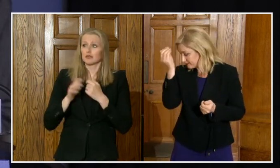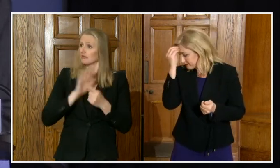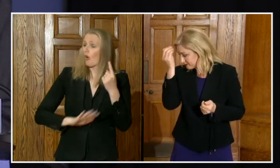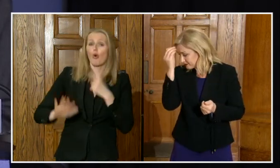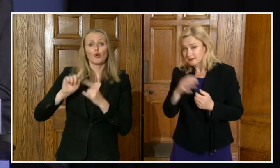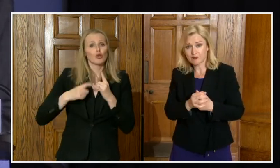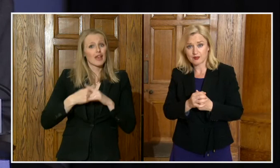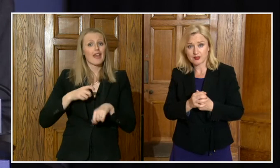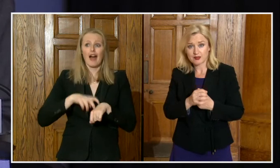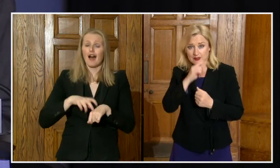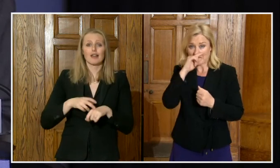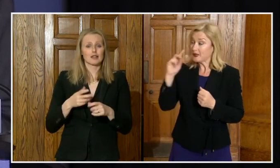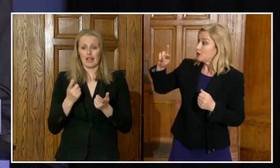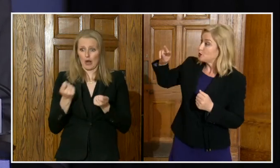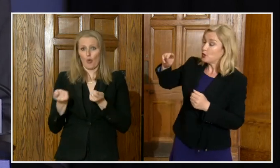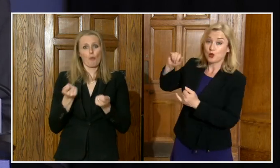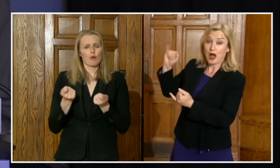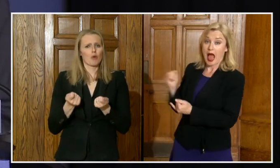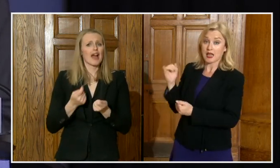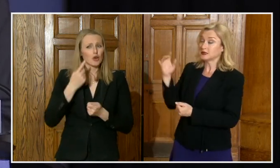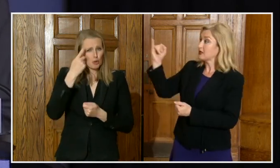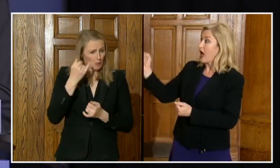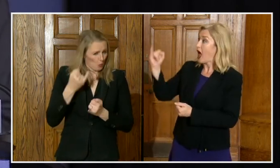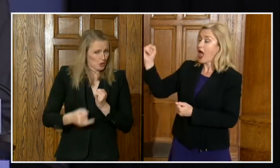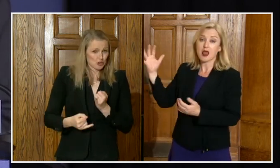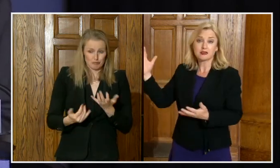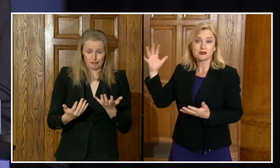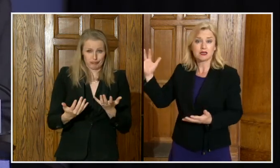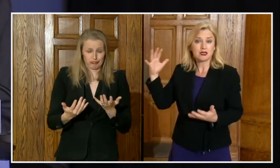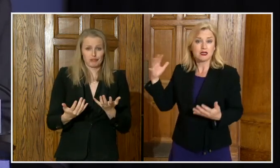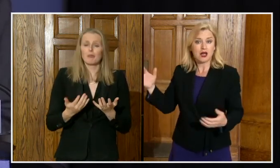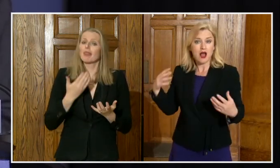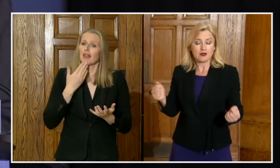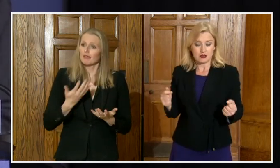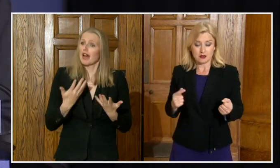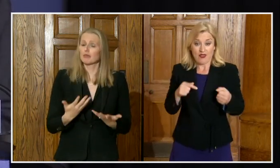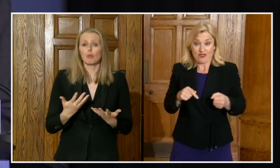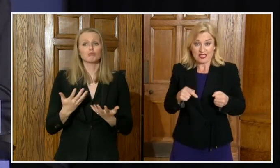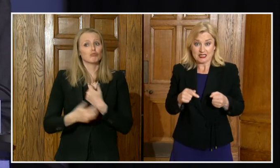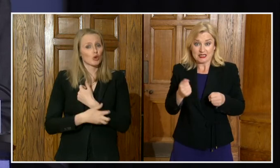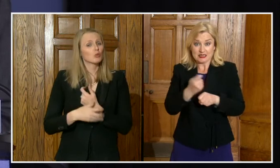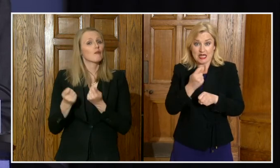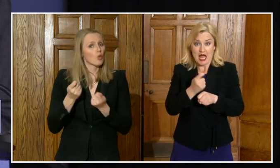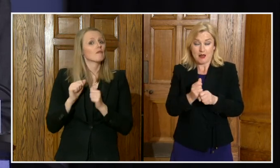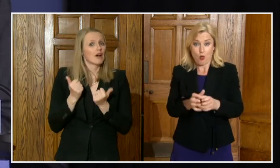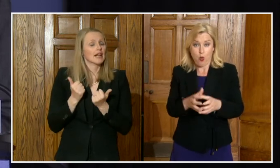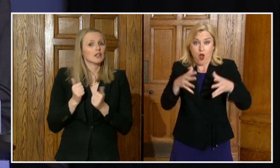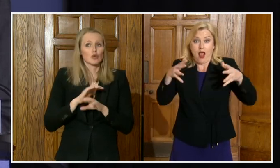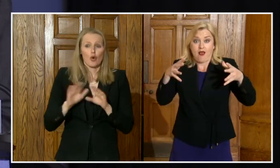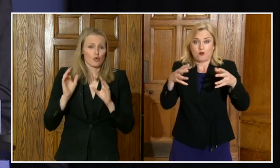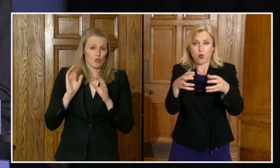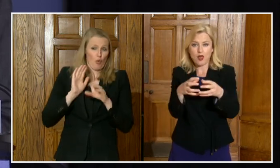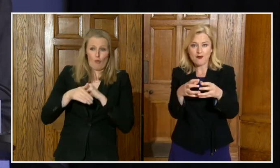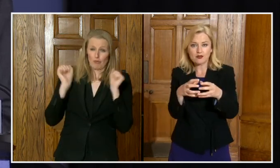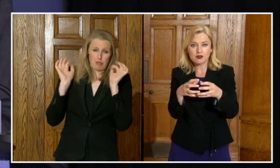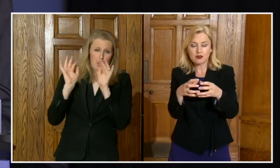the pressures, and the pressures that could have been, thankfully in this wave, at least have not been realised. It may be